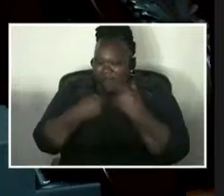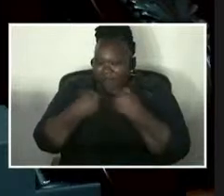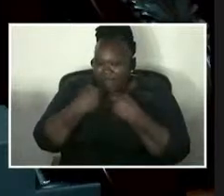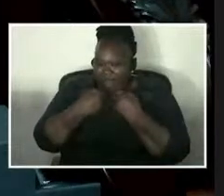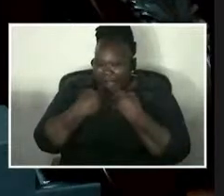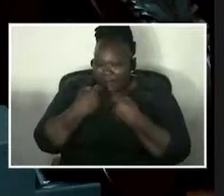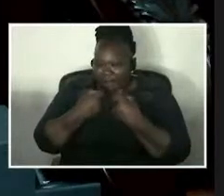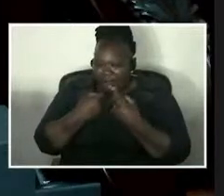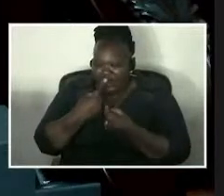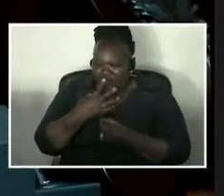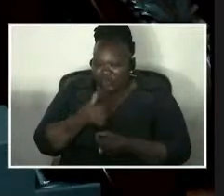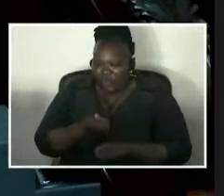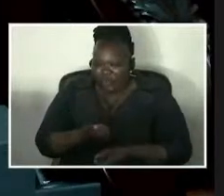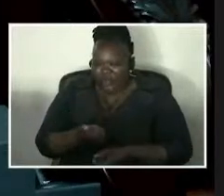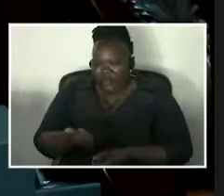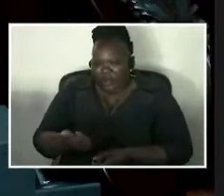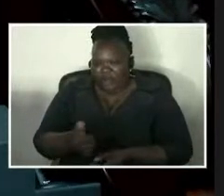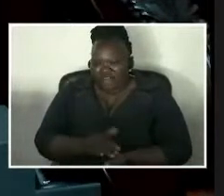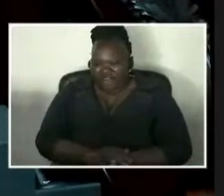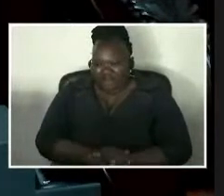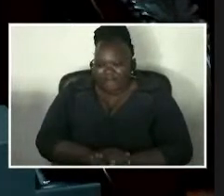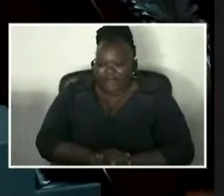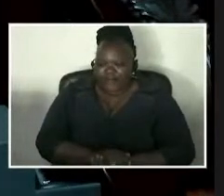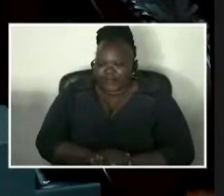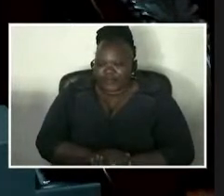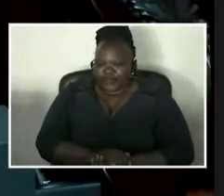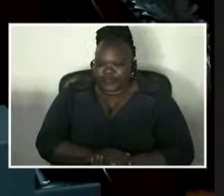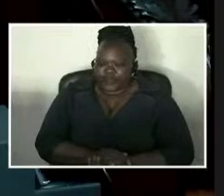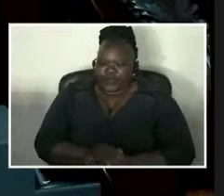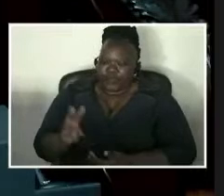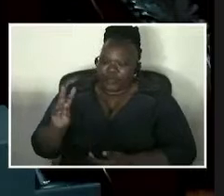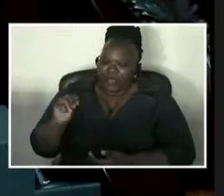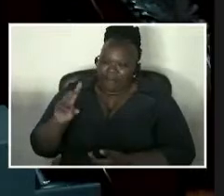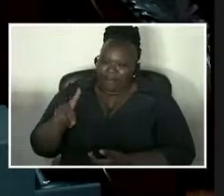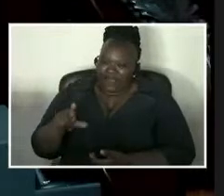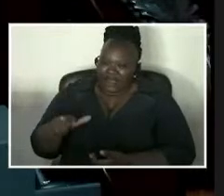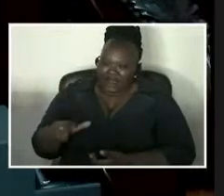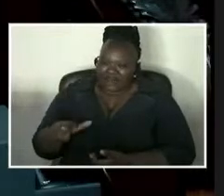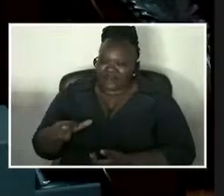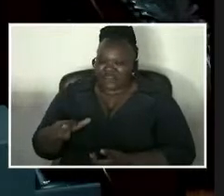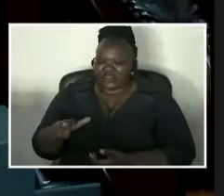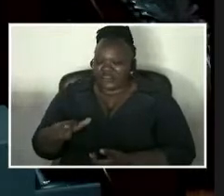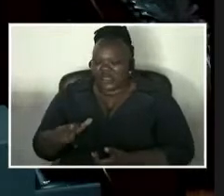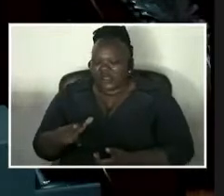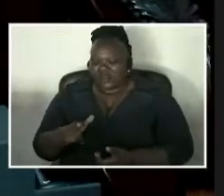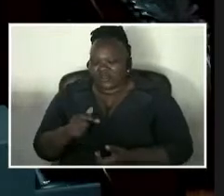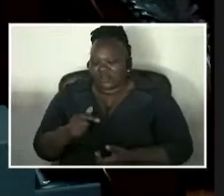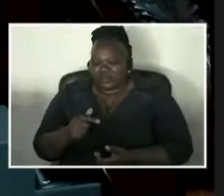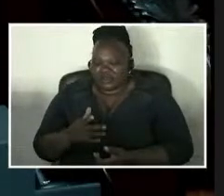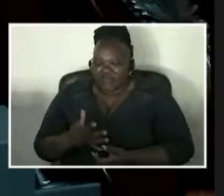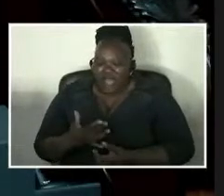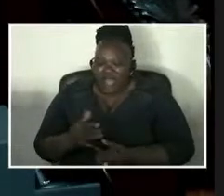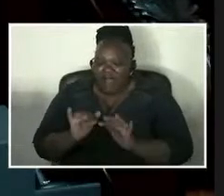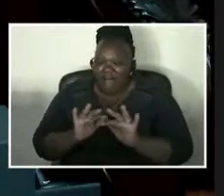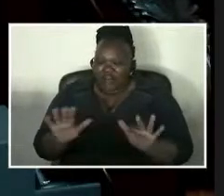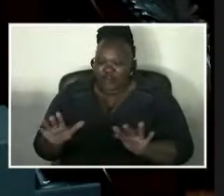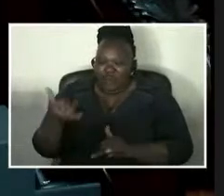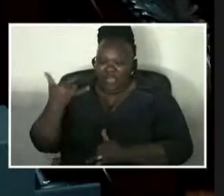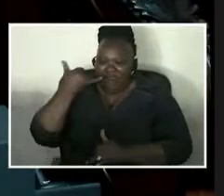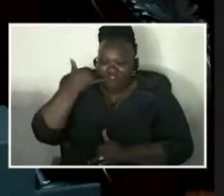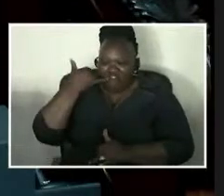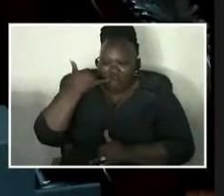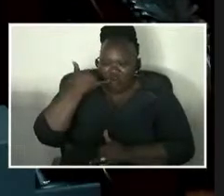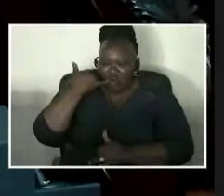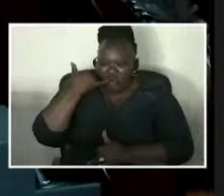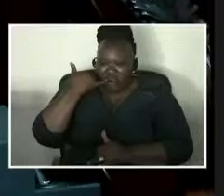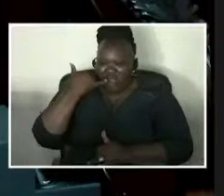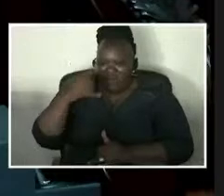was sent back at mpls we still received calls from members who go or patients who go to clinics or